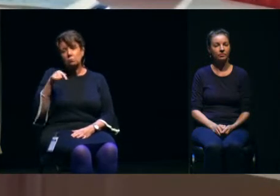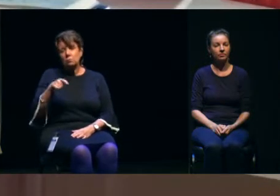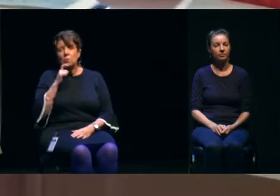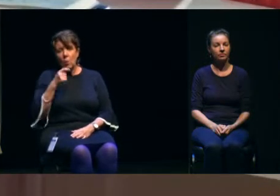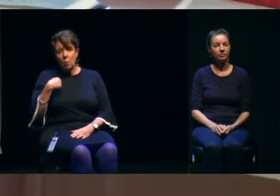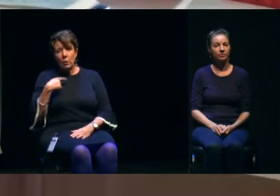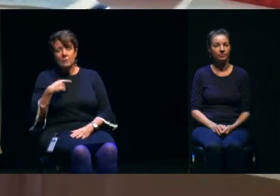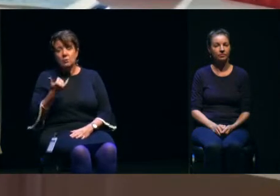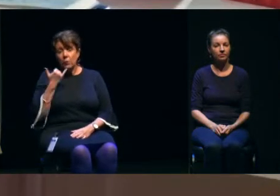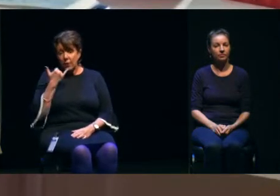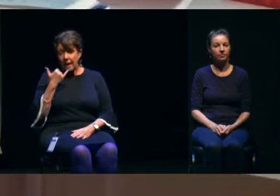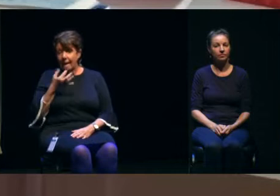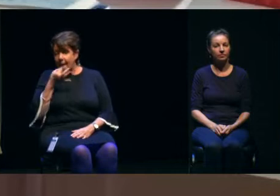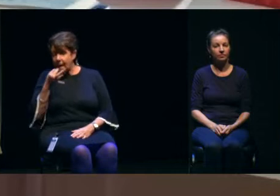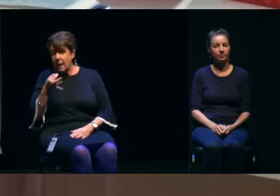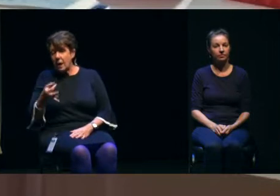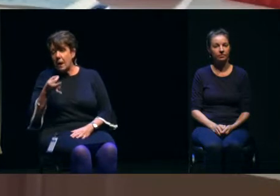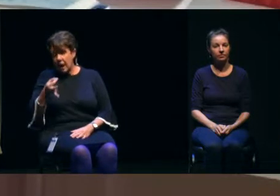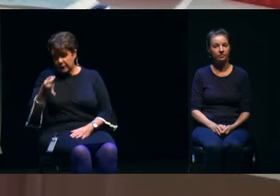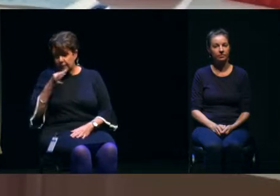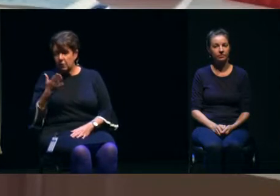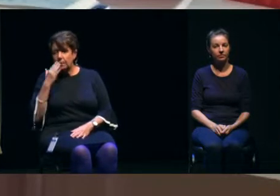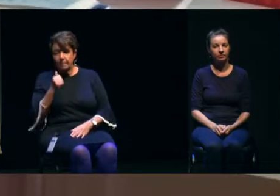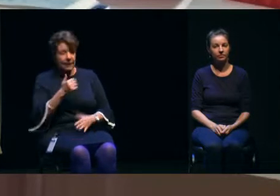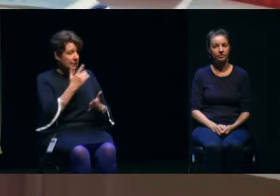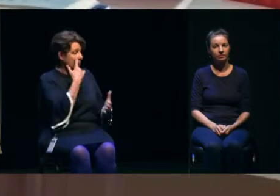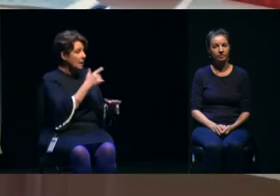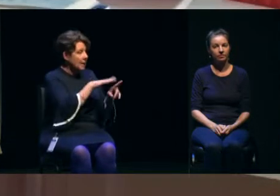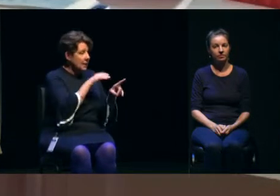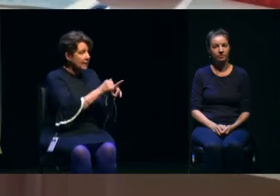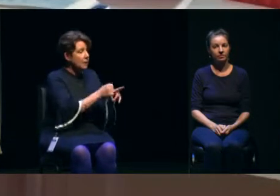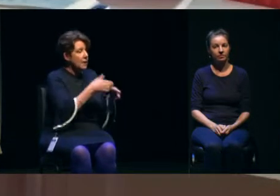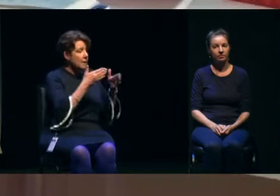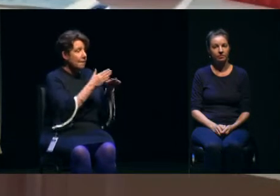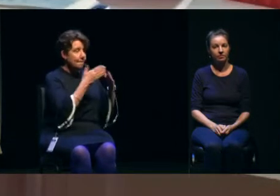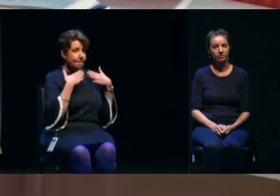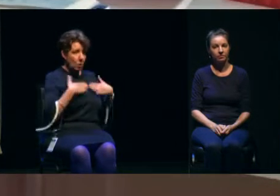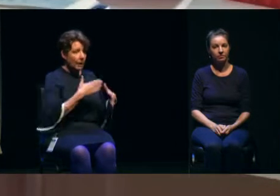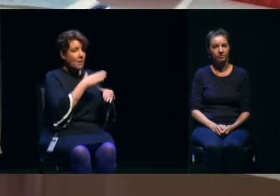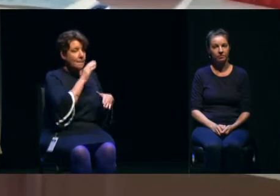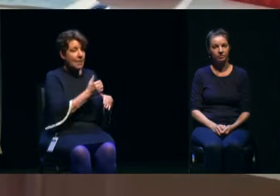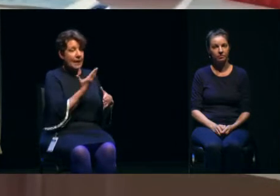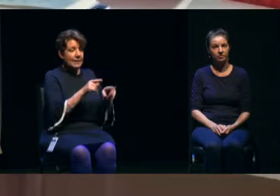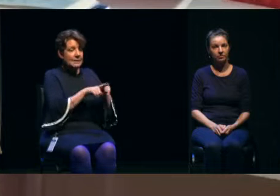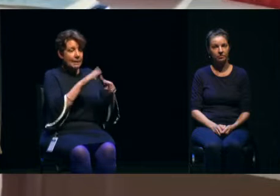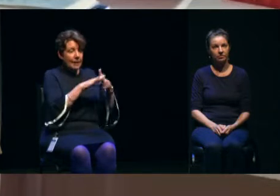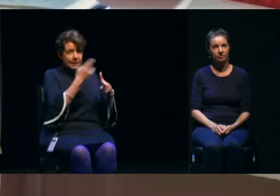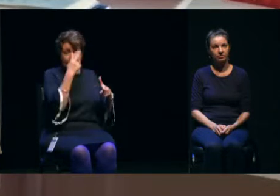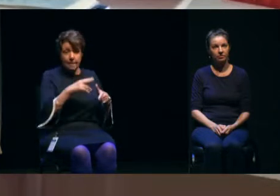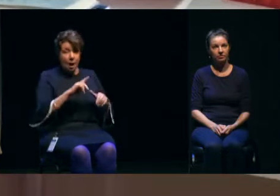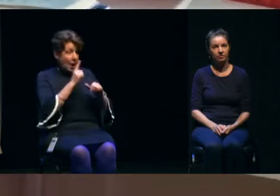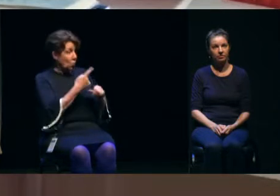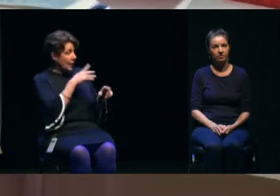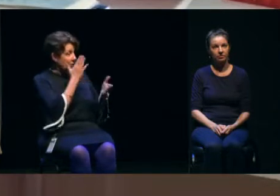So they called me to identify the body of this man that had my last name. But I couldn't identify him because I had never seen